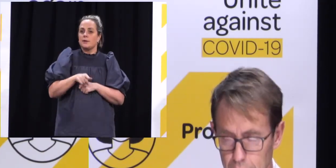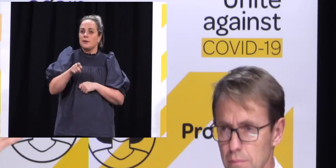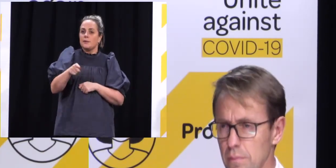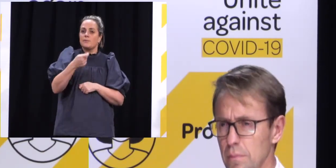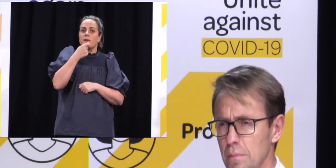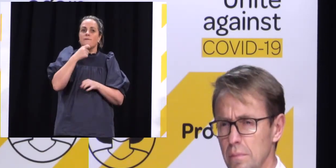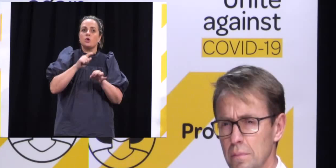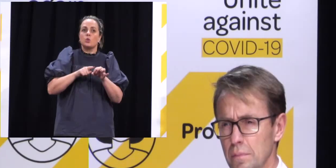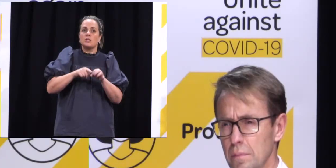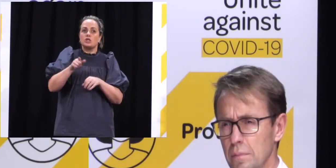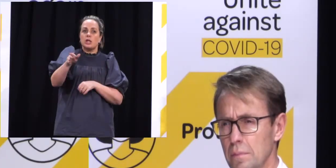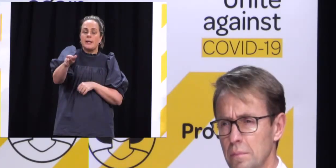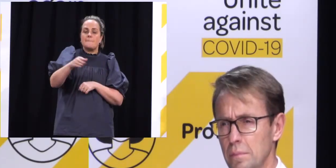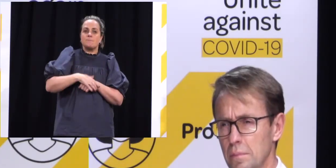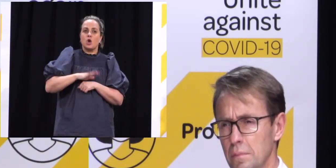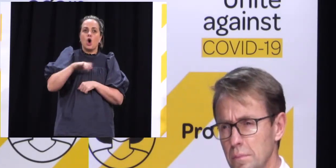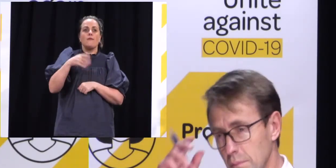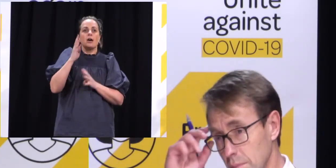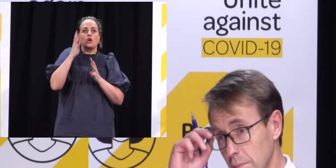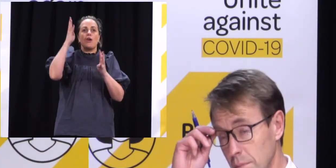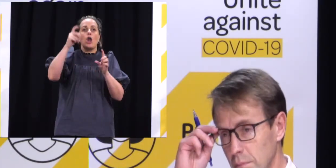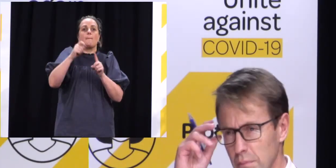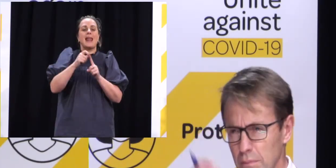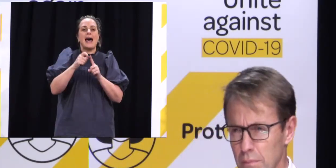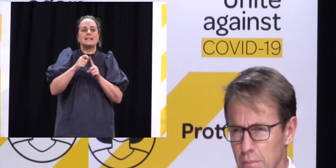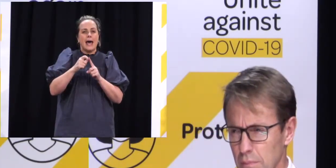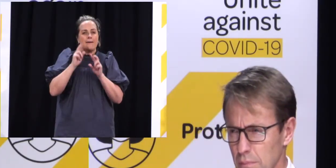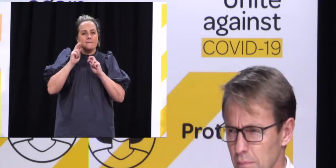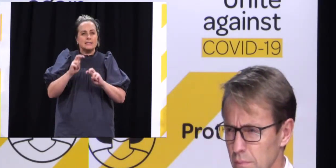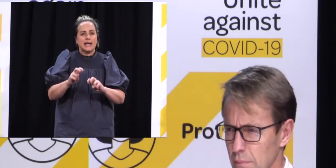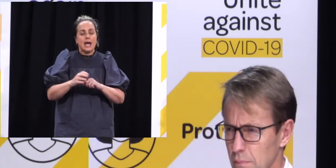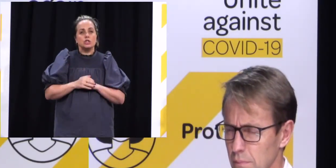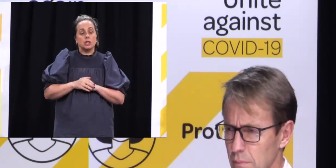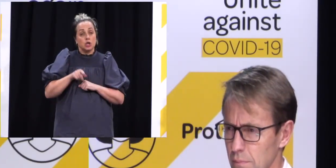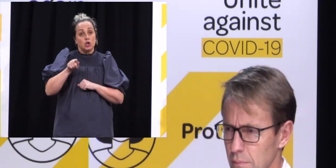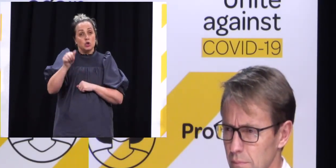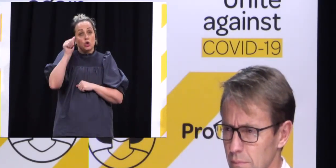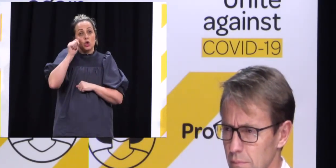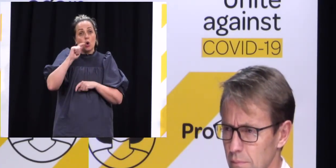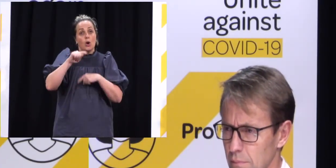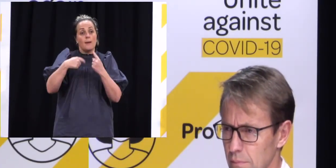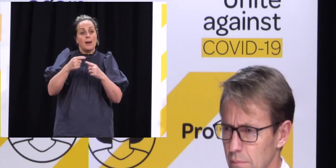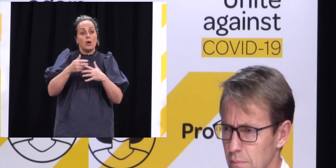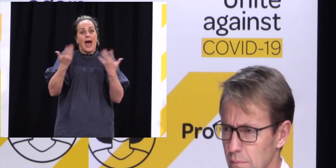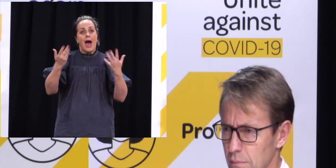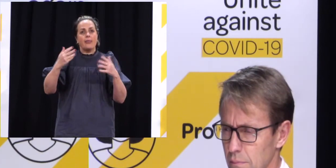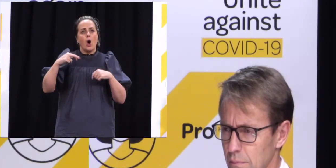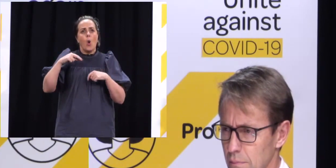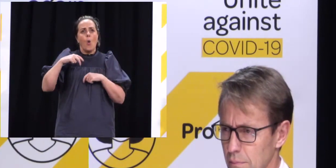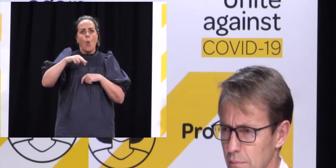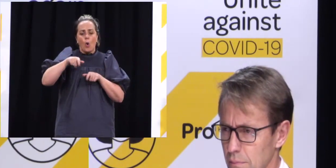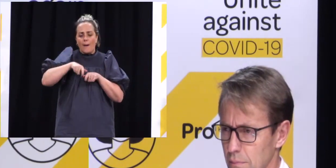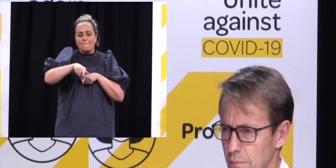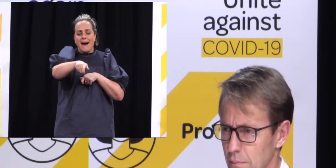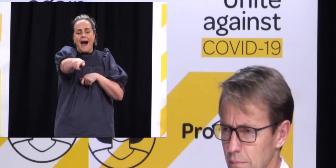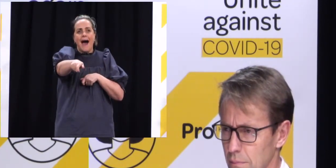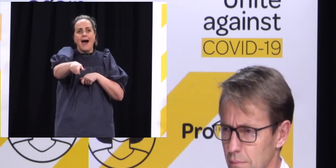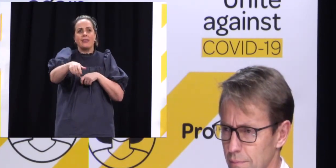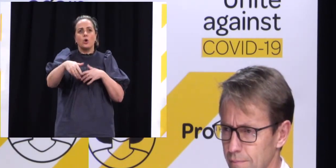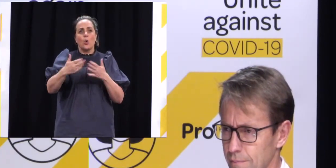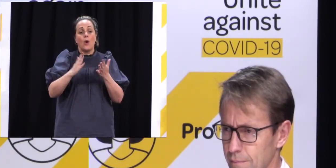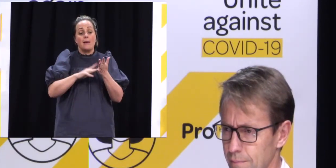questions then I'll following come to on you from on the the Crowne Plaza investigation. Yeah. Are you aware of any other public thoroughfares, walkways and any other MIQ